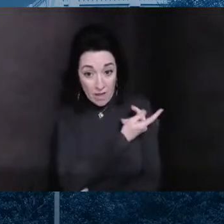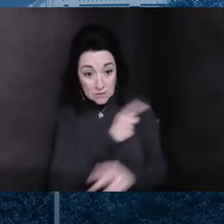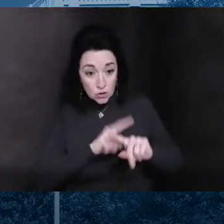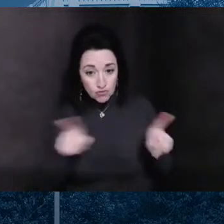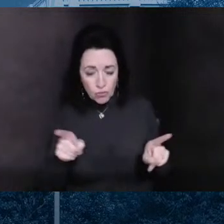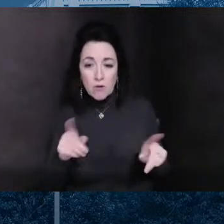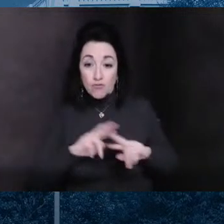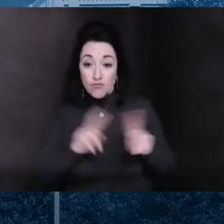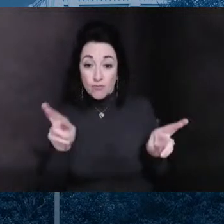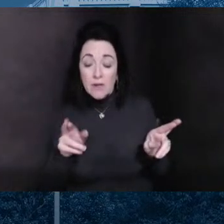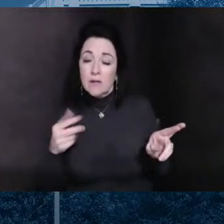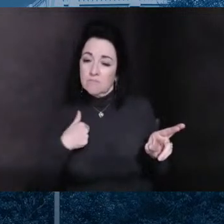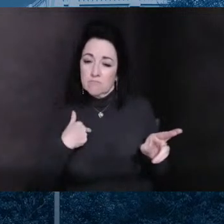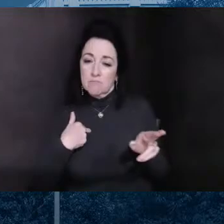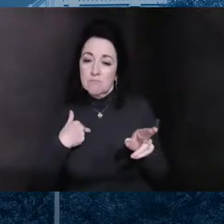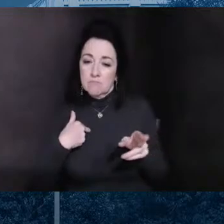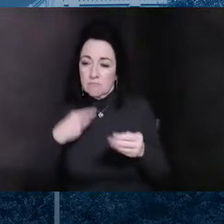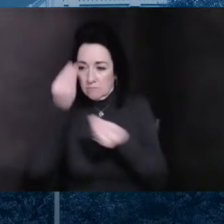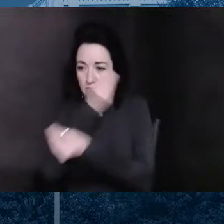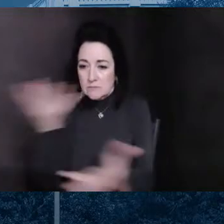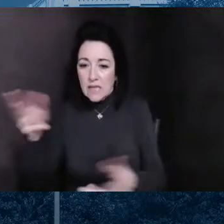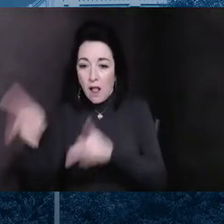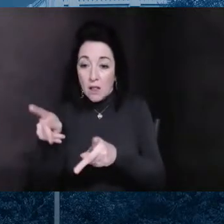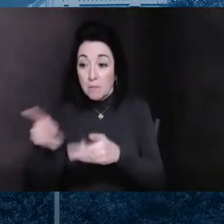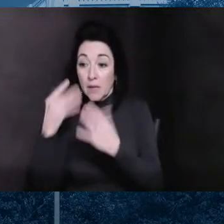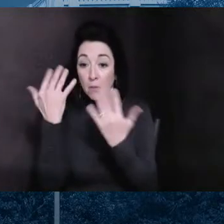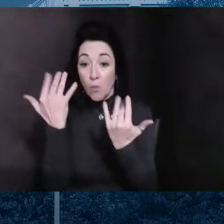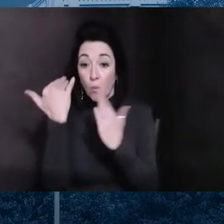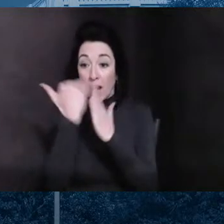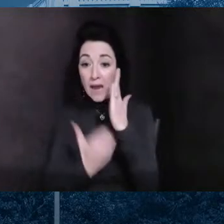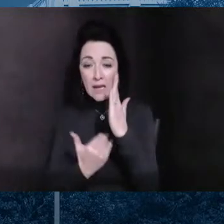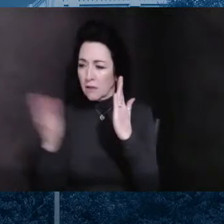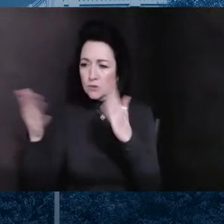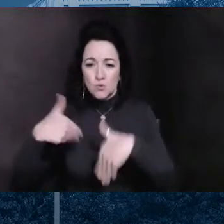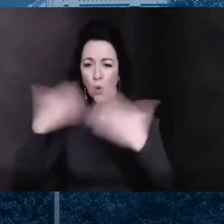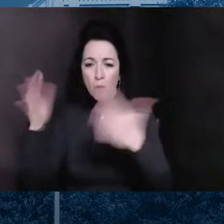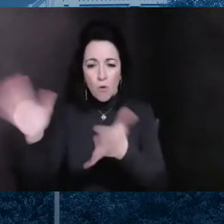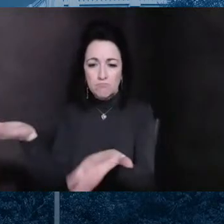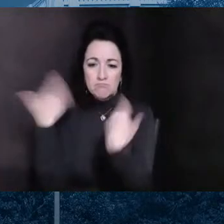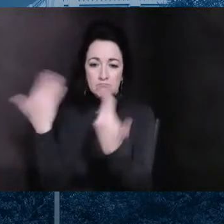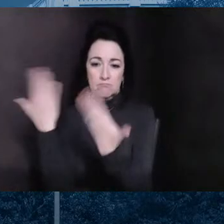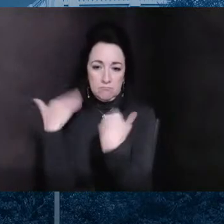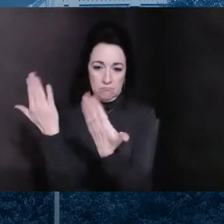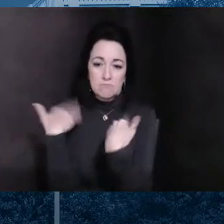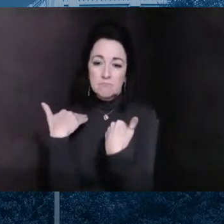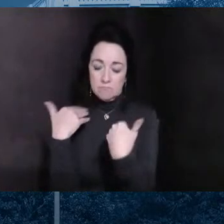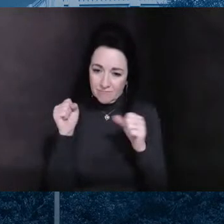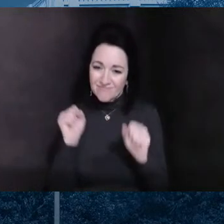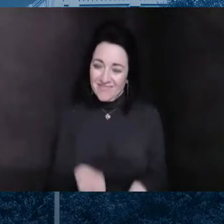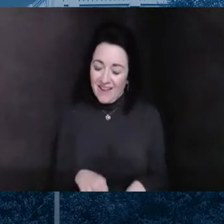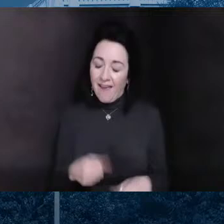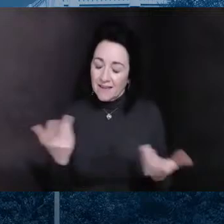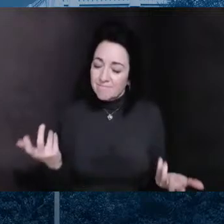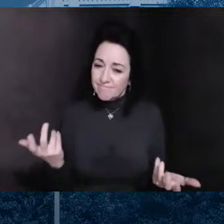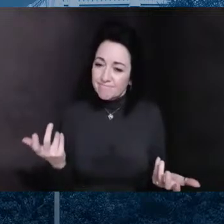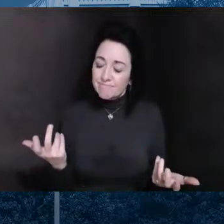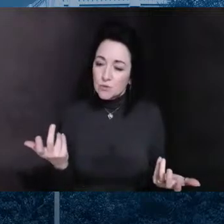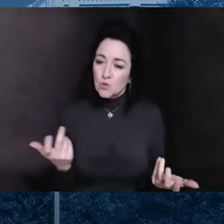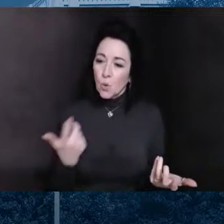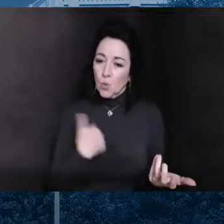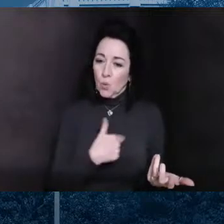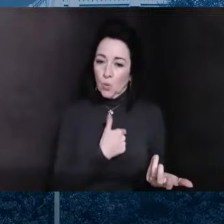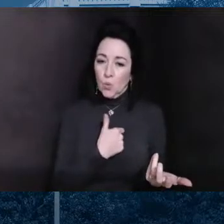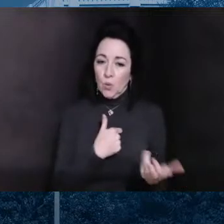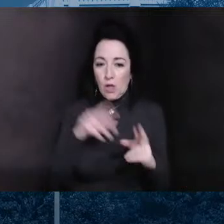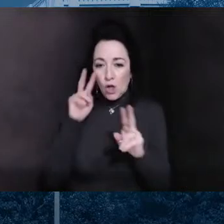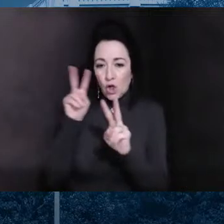1 dose is a game changer. When that comes, it's just simply a game changer because